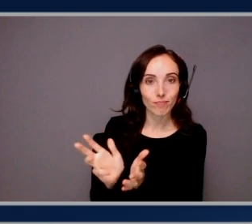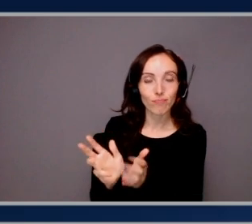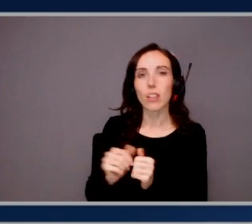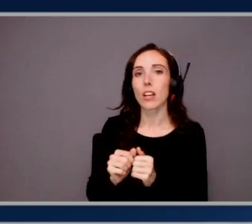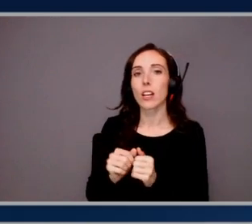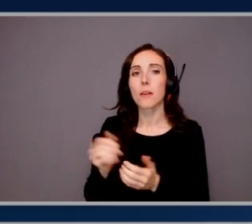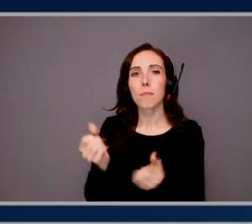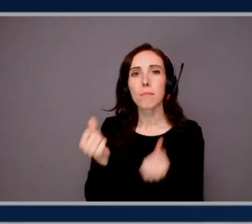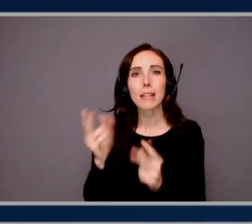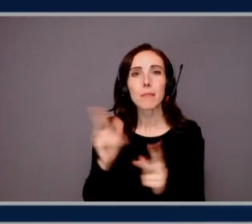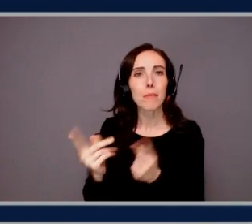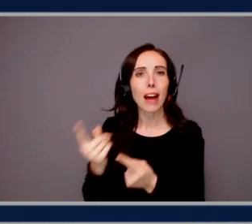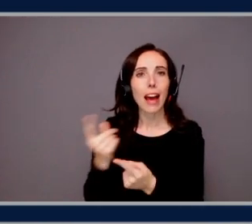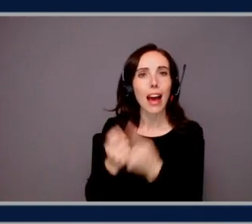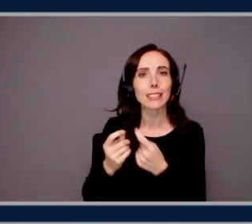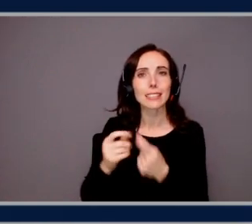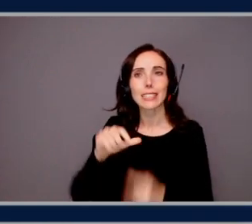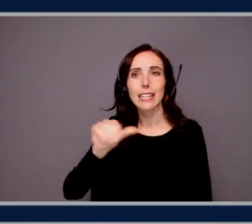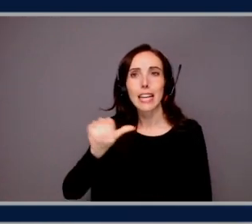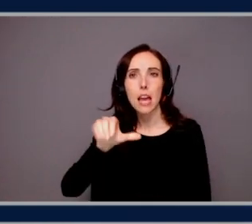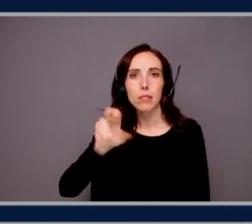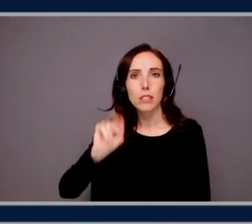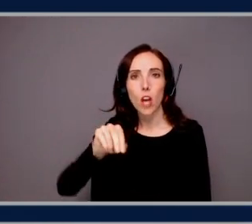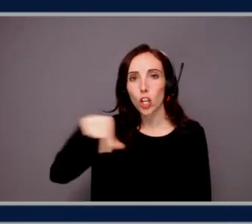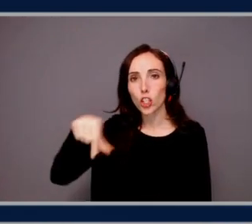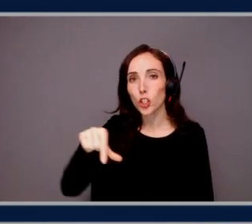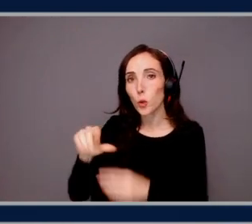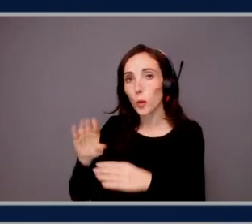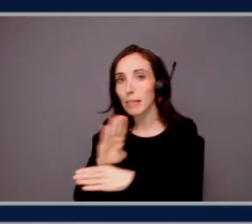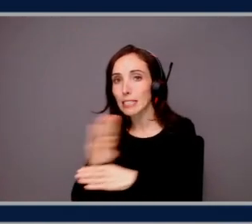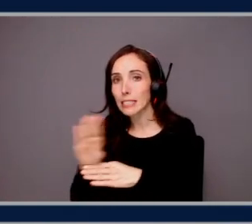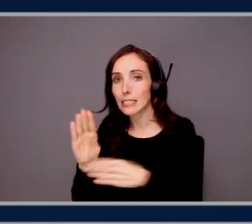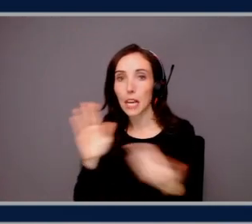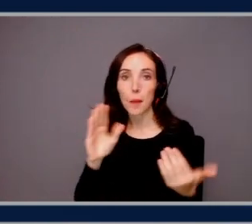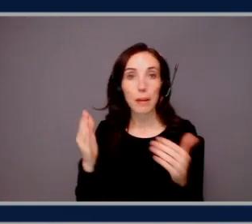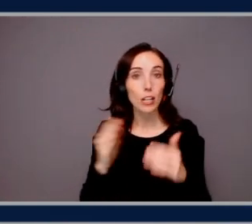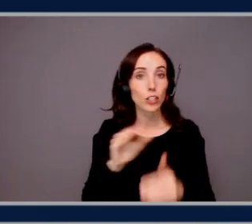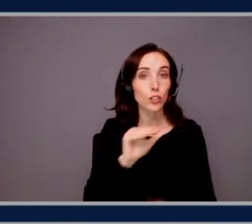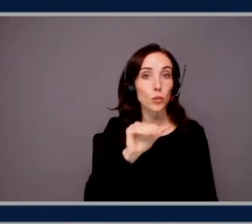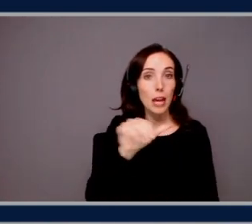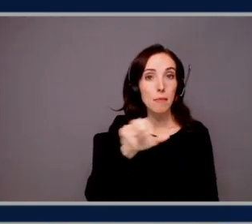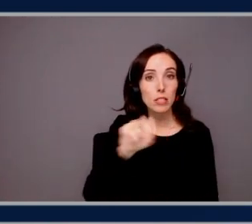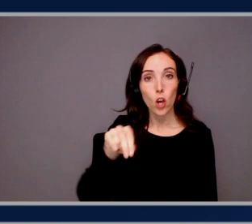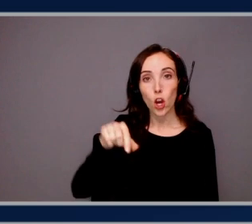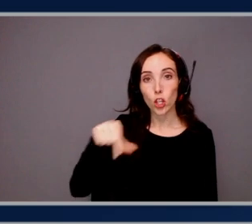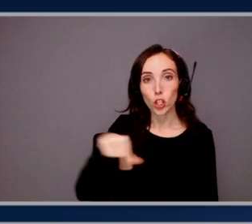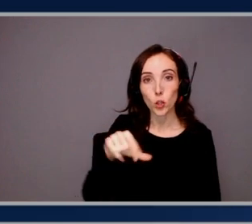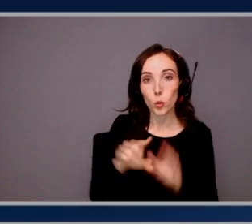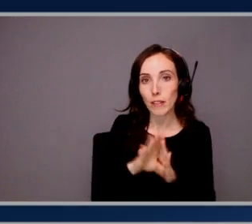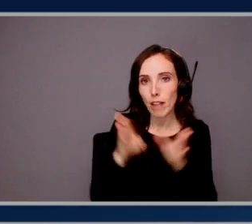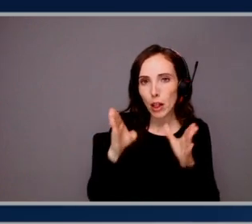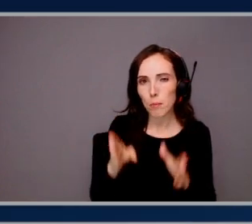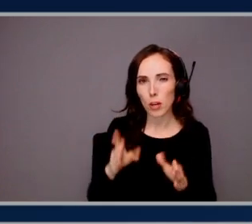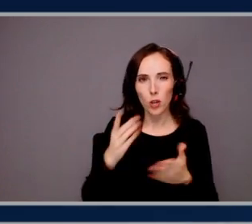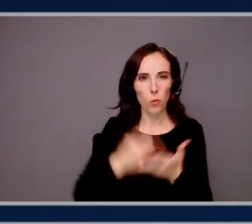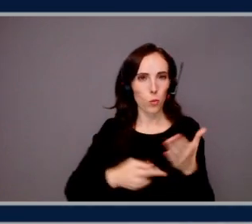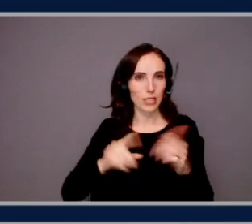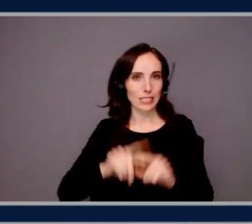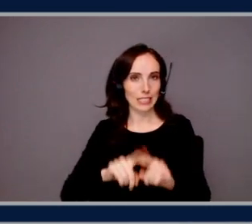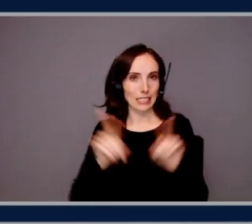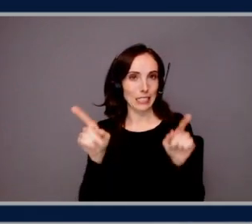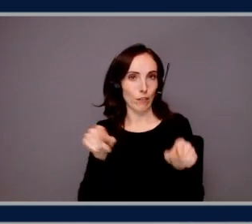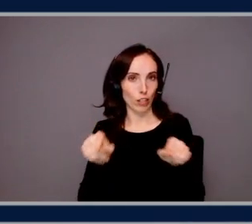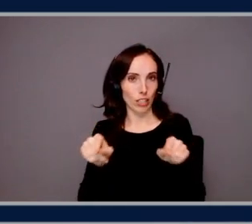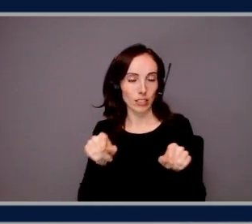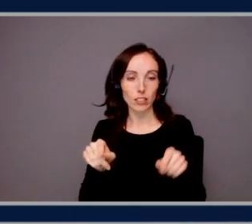compare Amazon Q Business and Amazon Q Developer, right? Yep. So what I will do is, let's see, I will add, so right now I am at